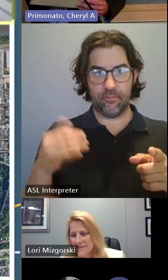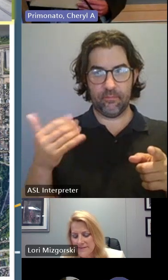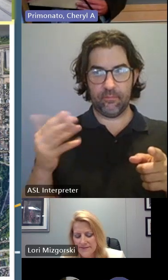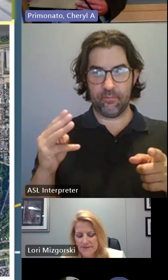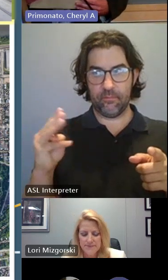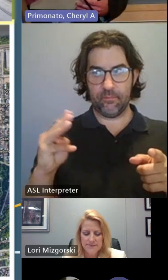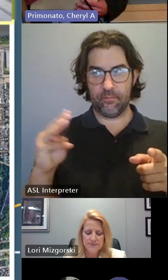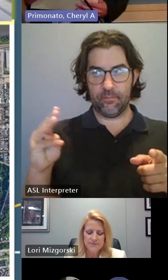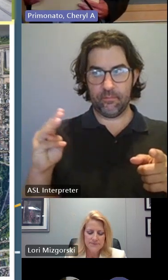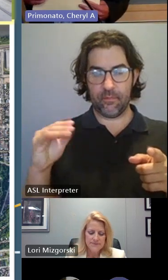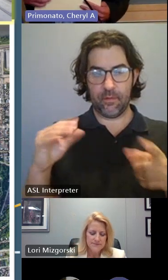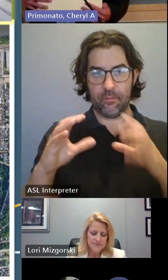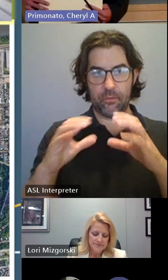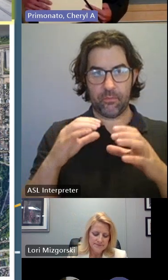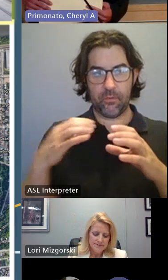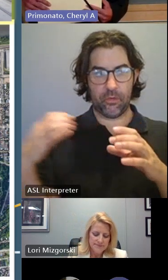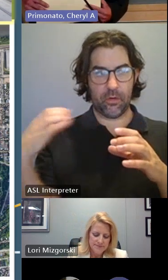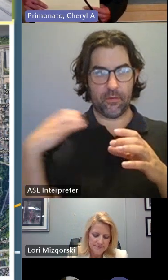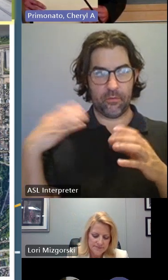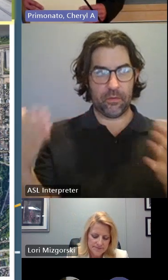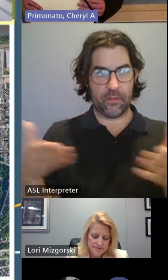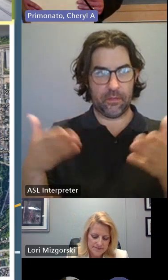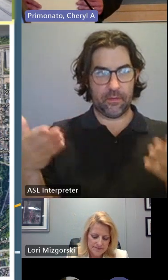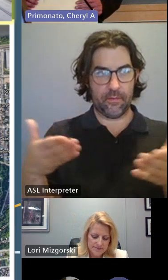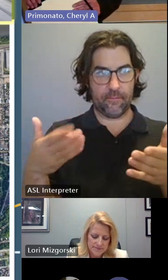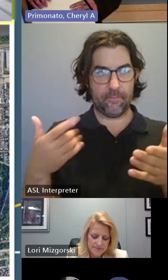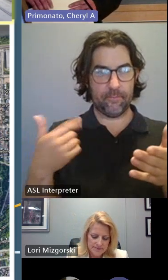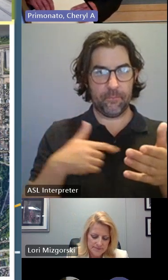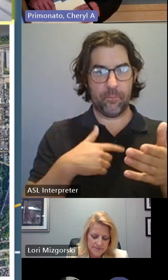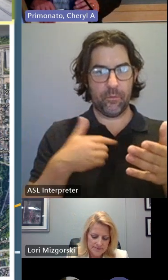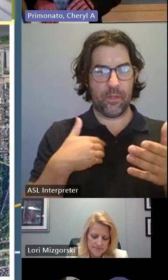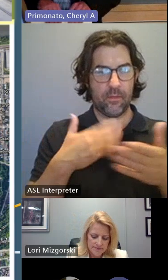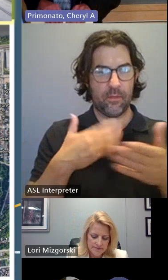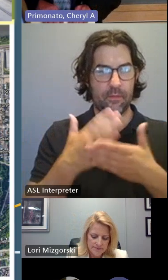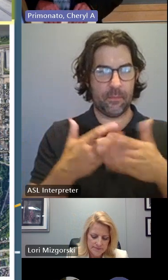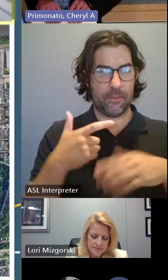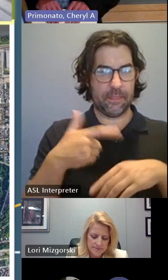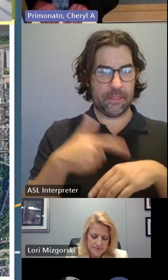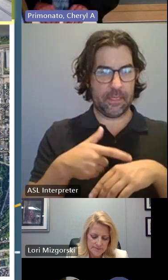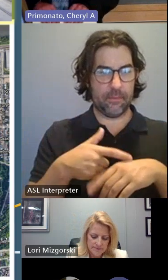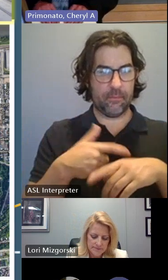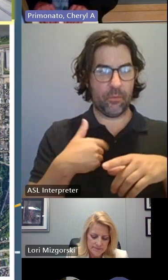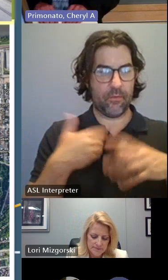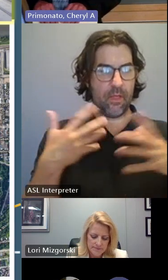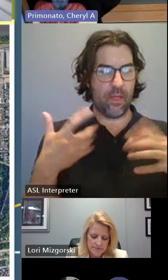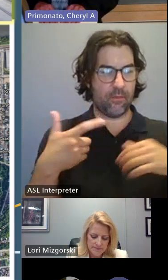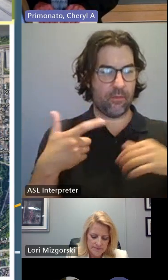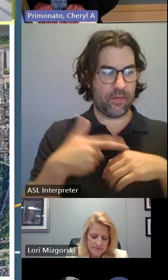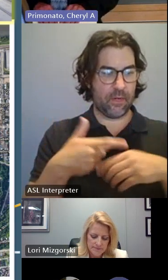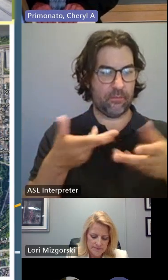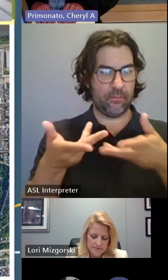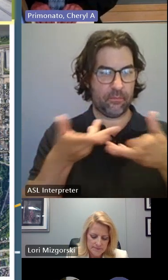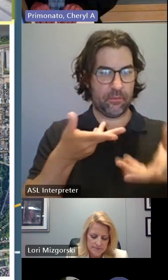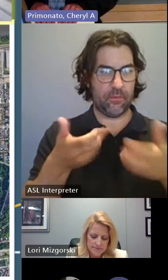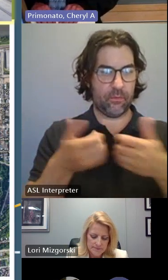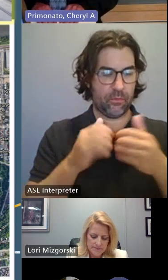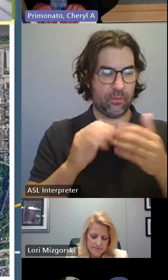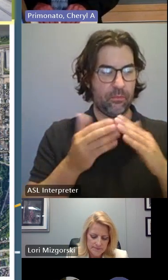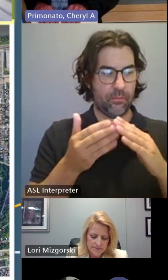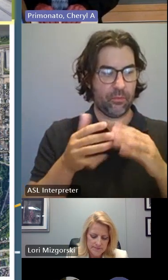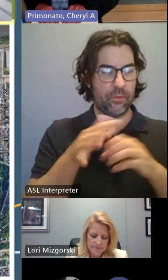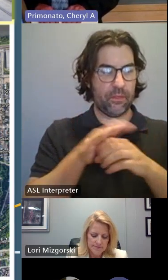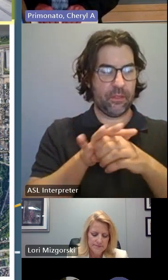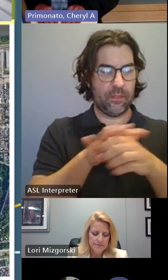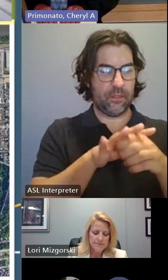the communications officer here. We have some time, so we have a lot of time to engage with communities and